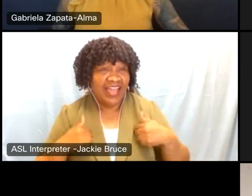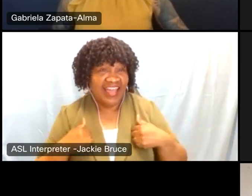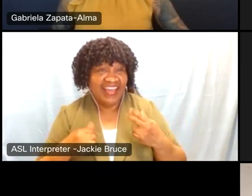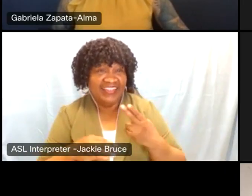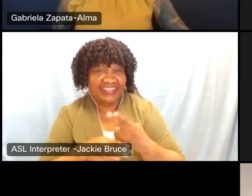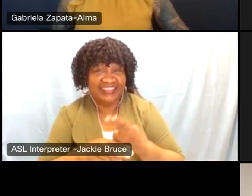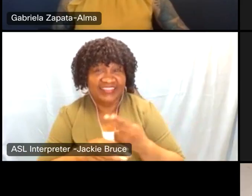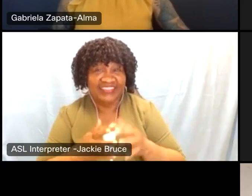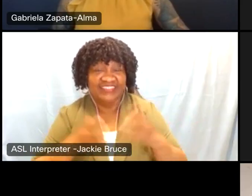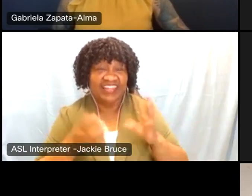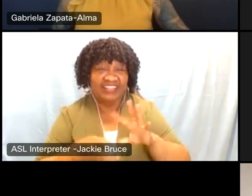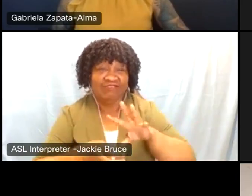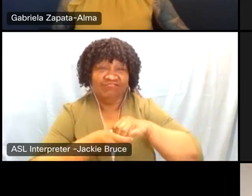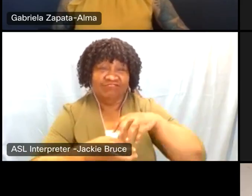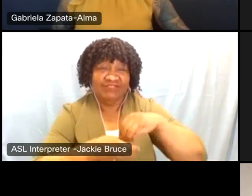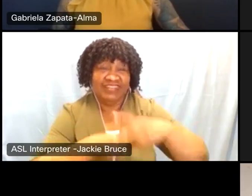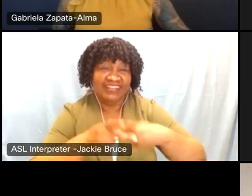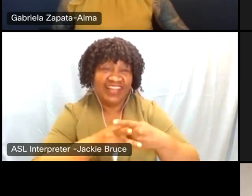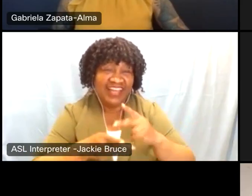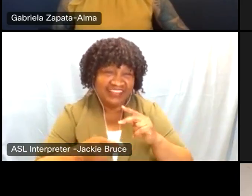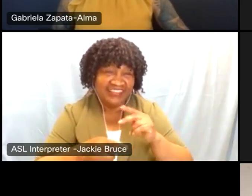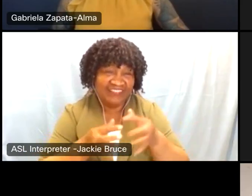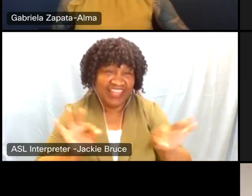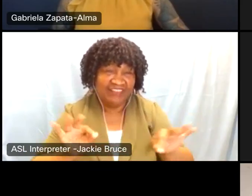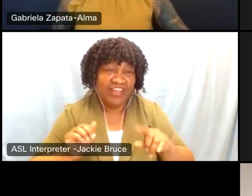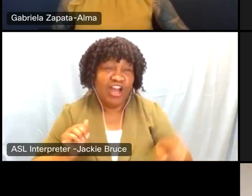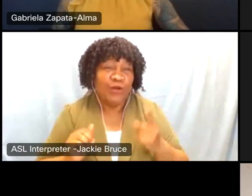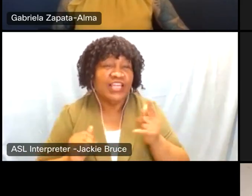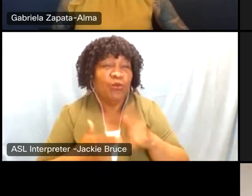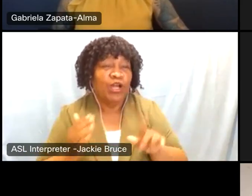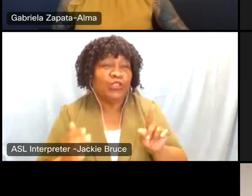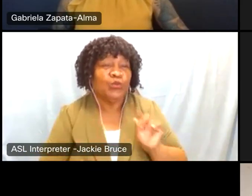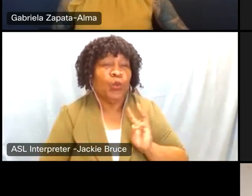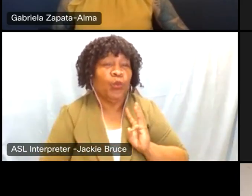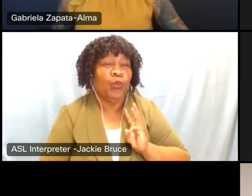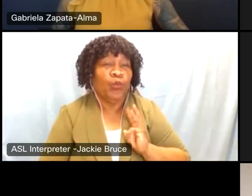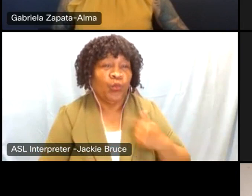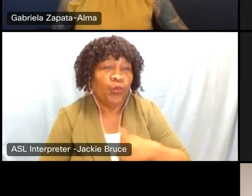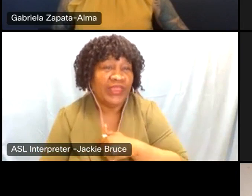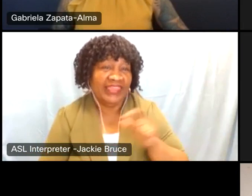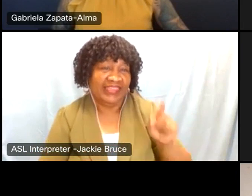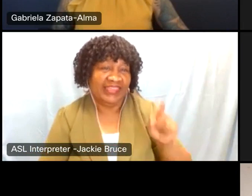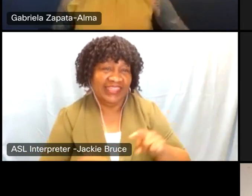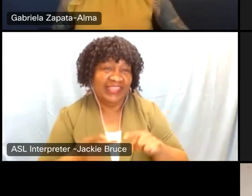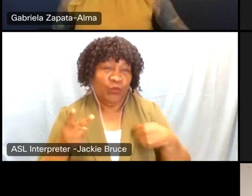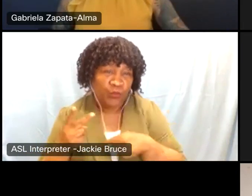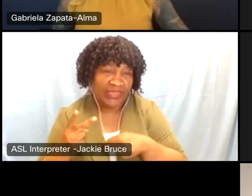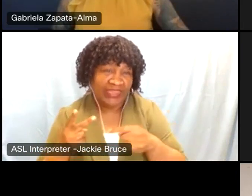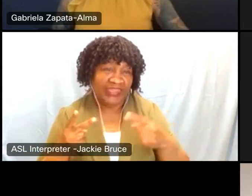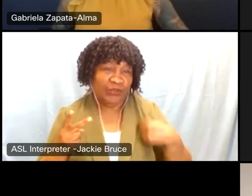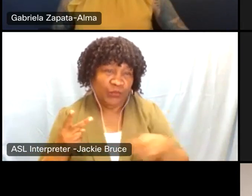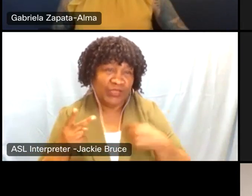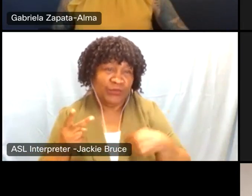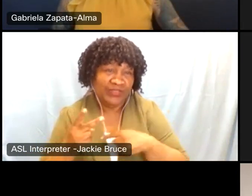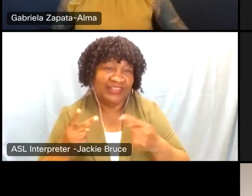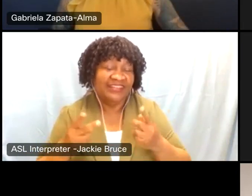lot of inclusive language. So it's we. Uh-huh. What do we need in this moment? Yeah. Right? Another way of holding